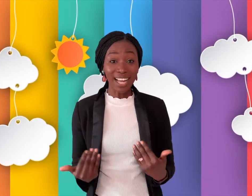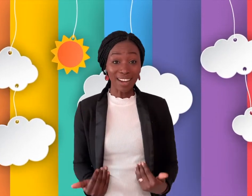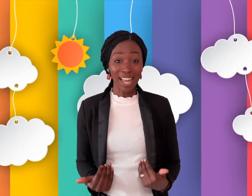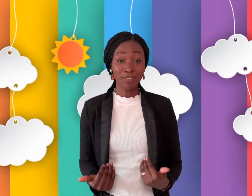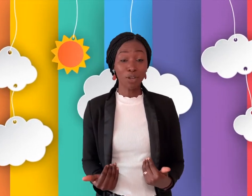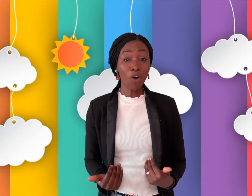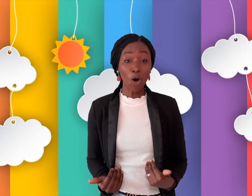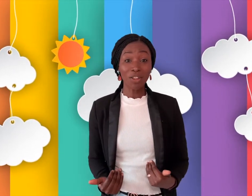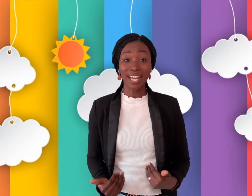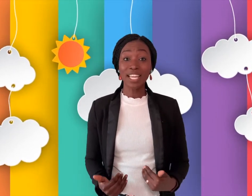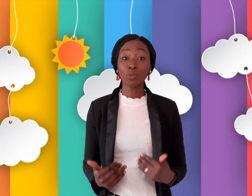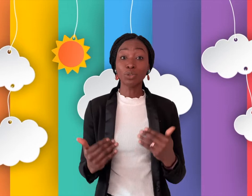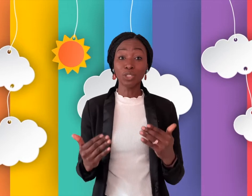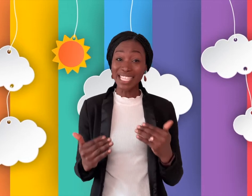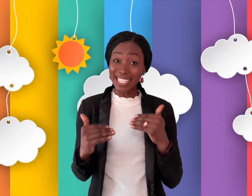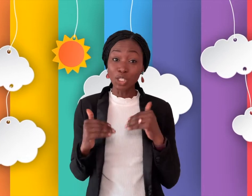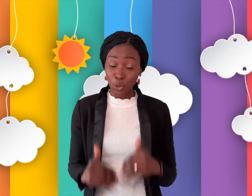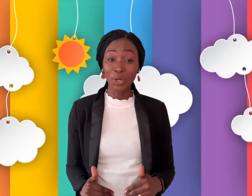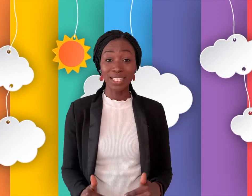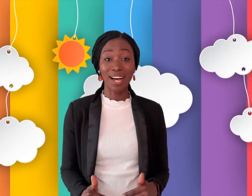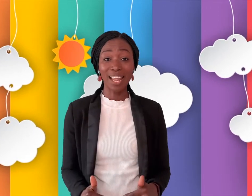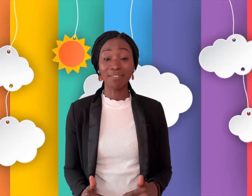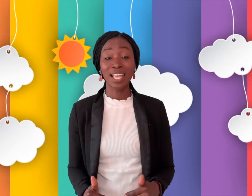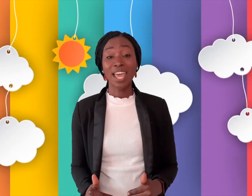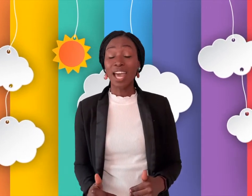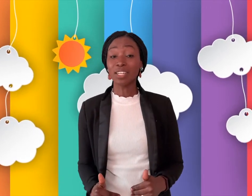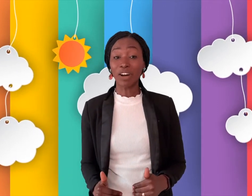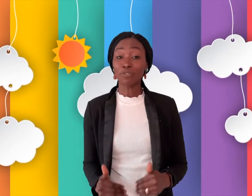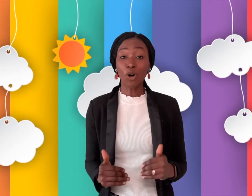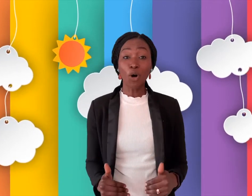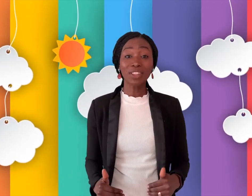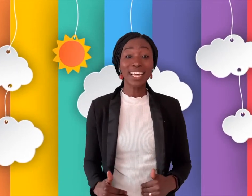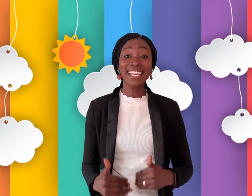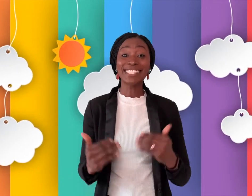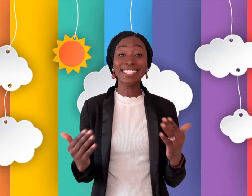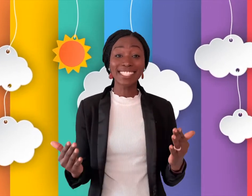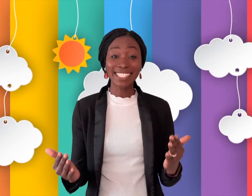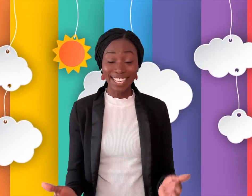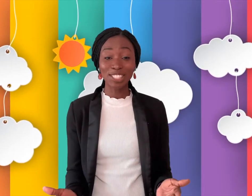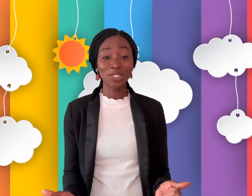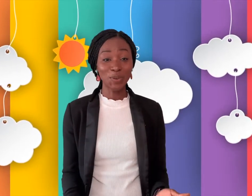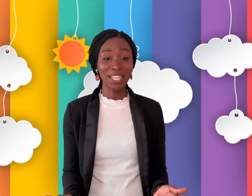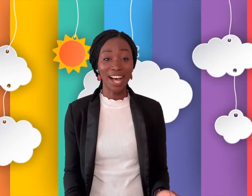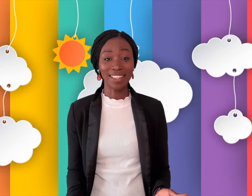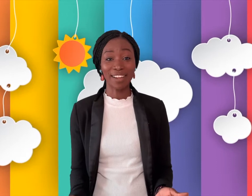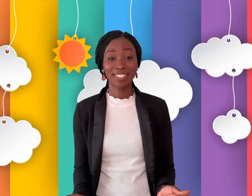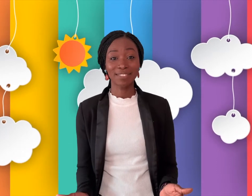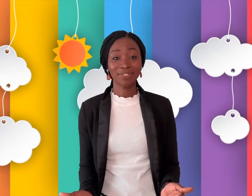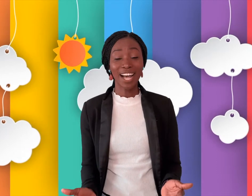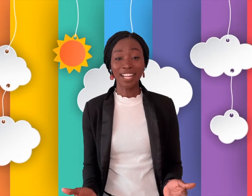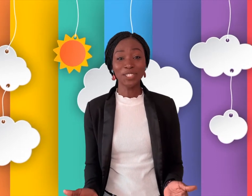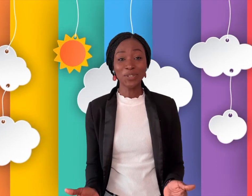done in our lives, of all that he's doing in our lives, and for all that he's yet to do in our